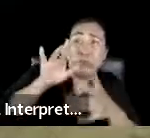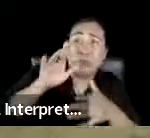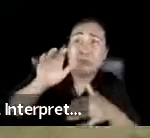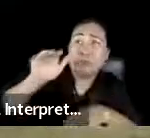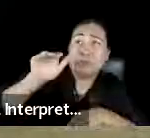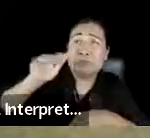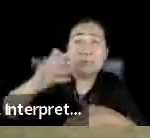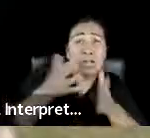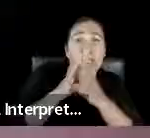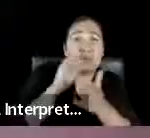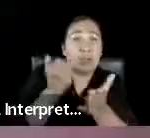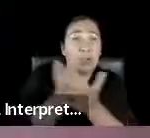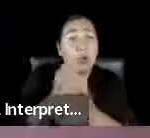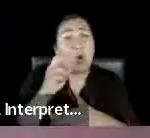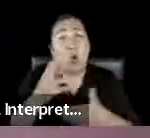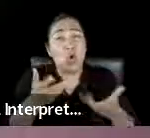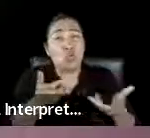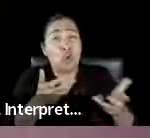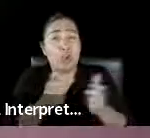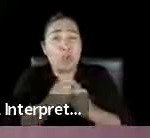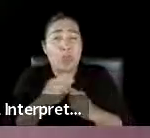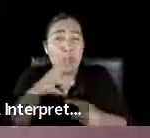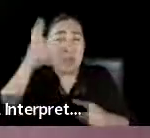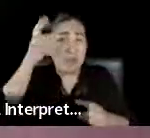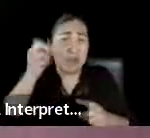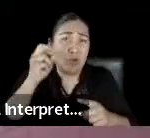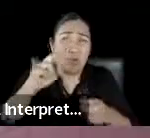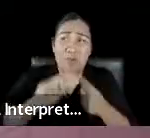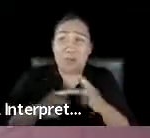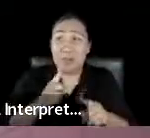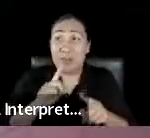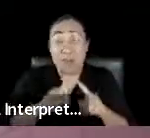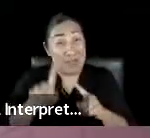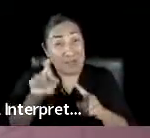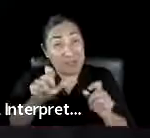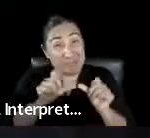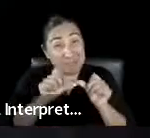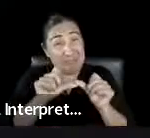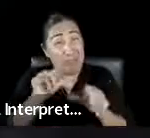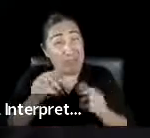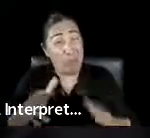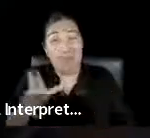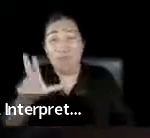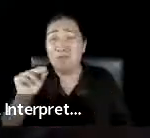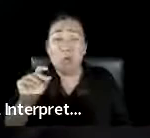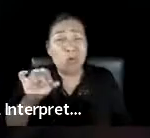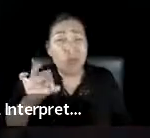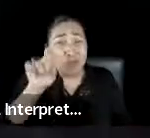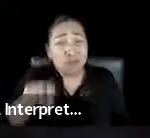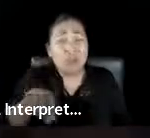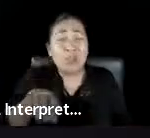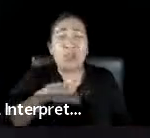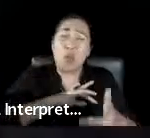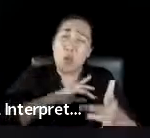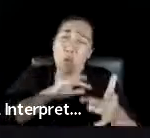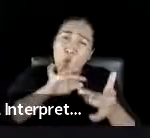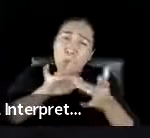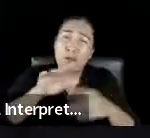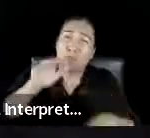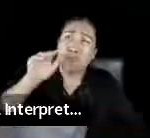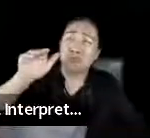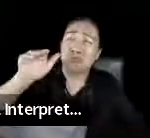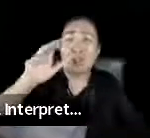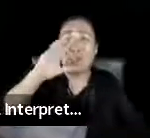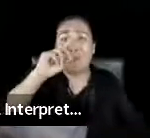to a parent or a friend. But it doesn't have to stay this way. If you need it, reach out and seek professional